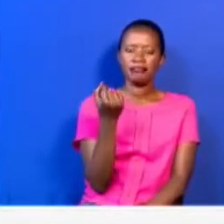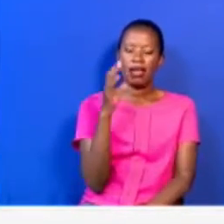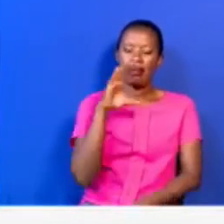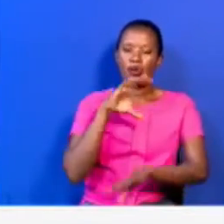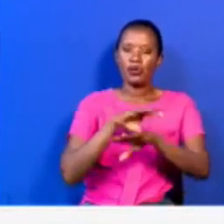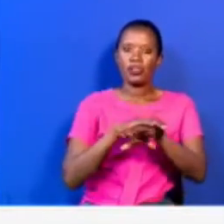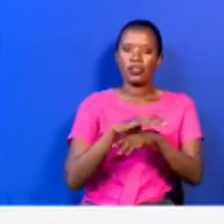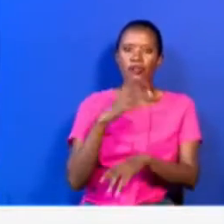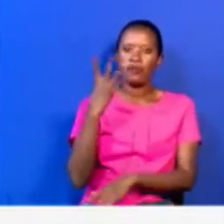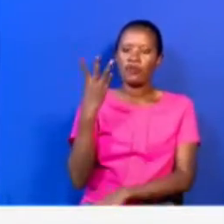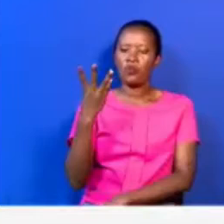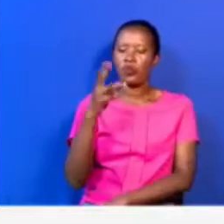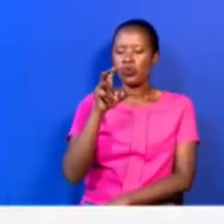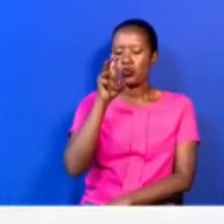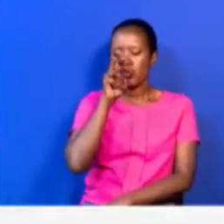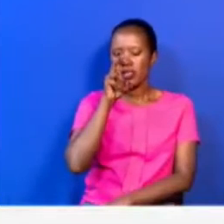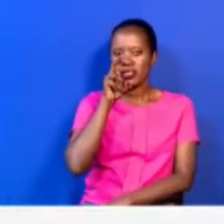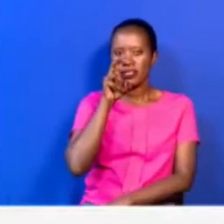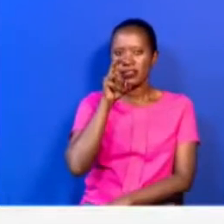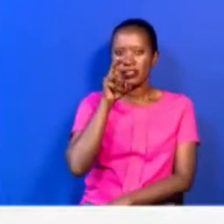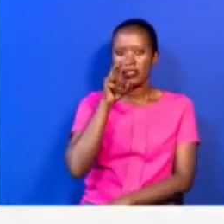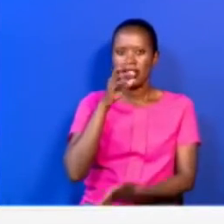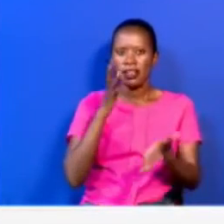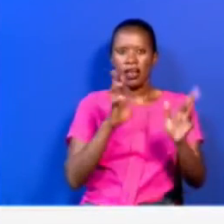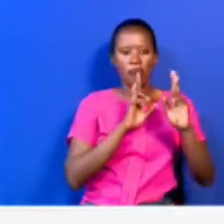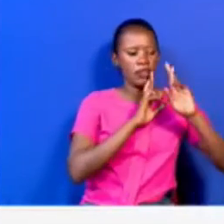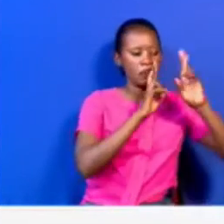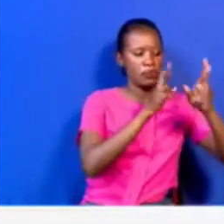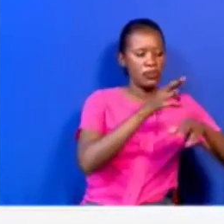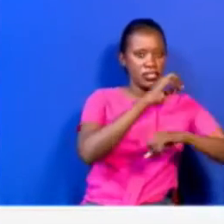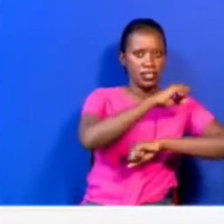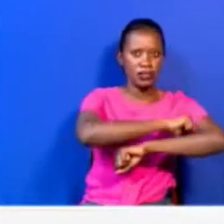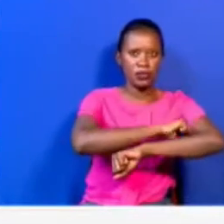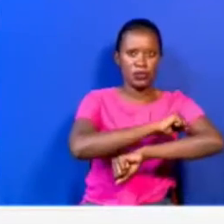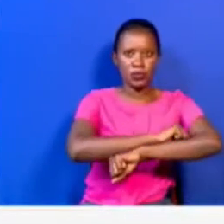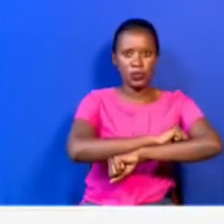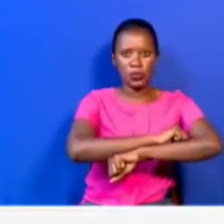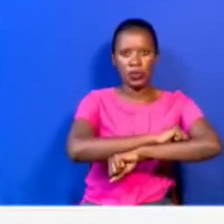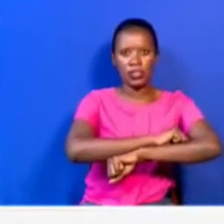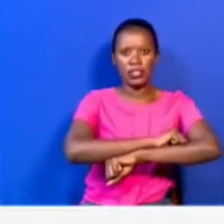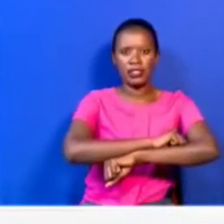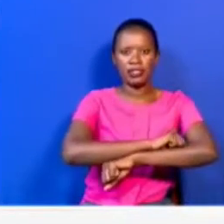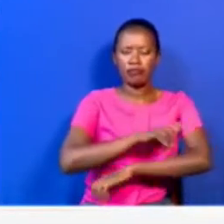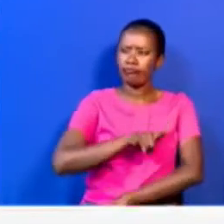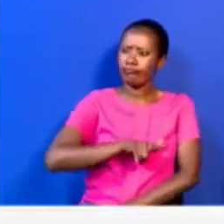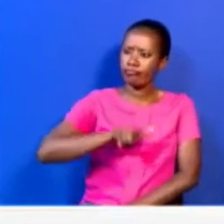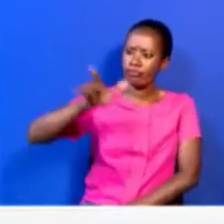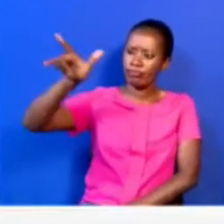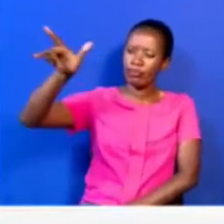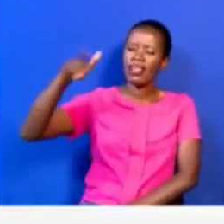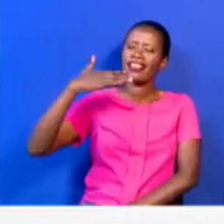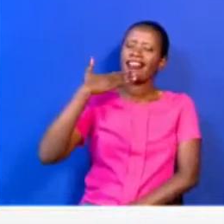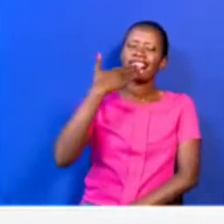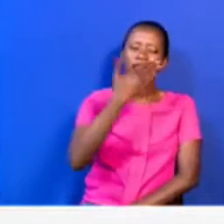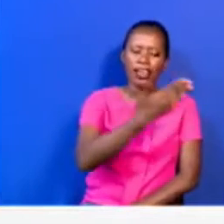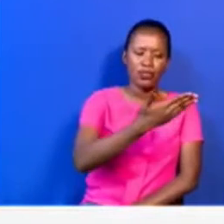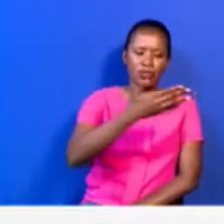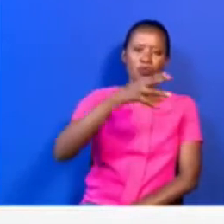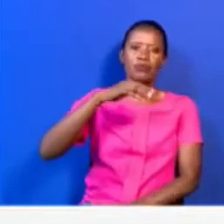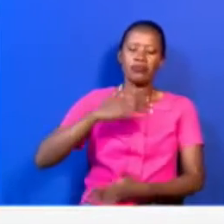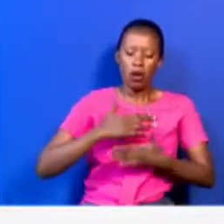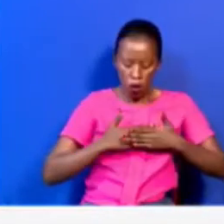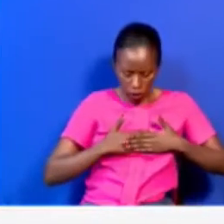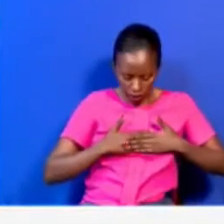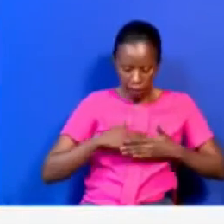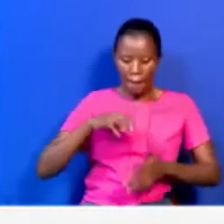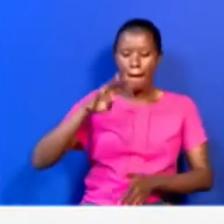managed to get 420 marks. I'm now reporting to Bunyore Girls via airplane thanks to